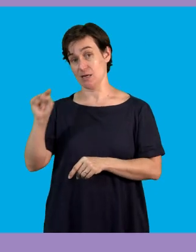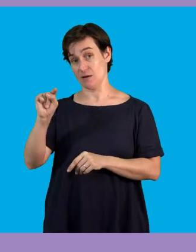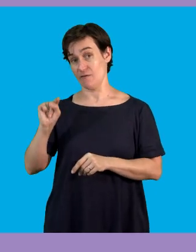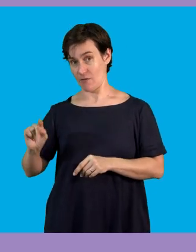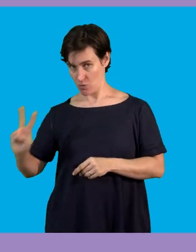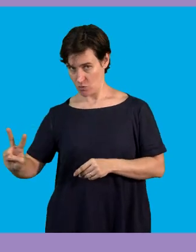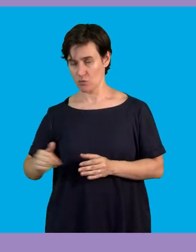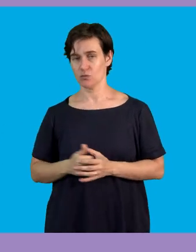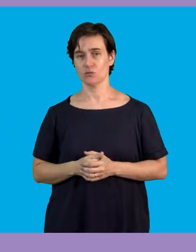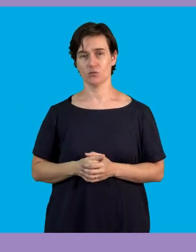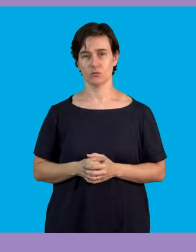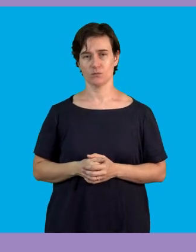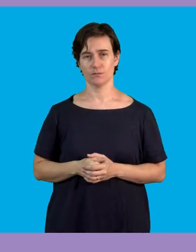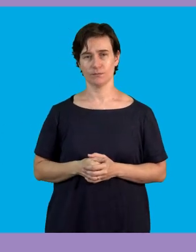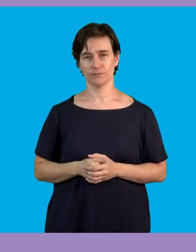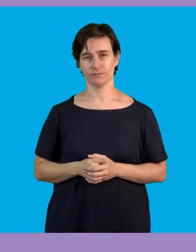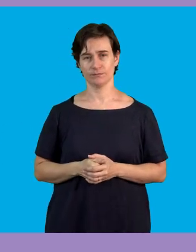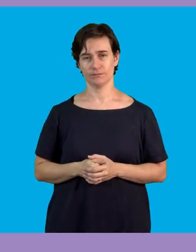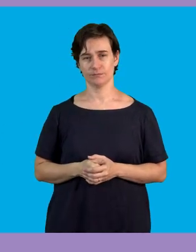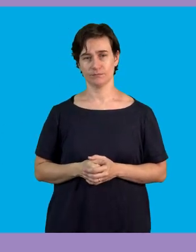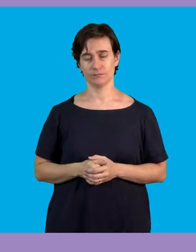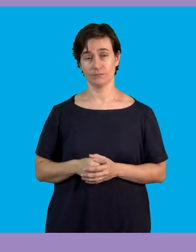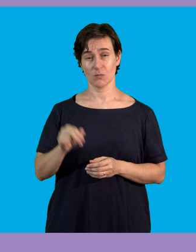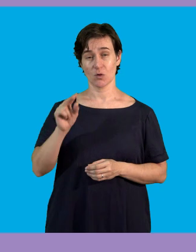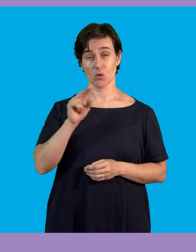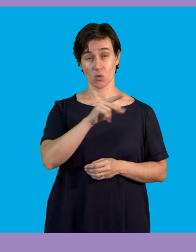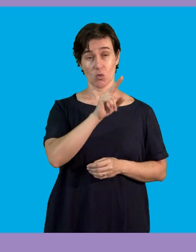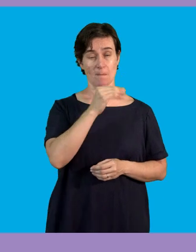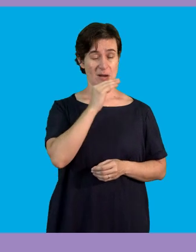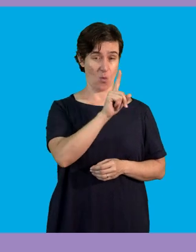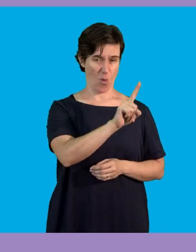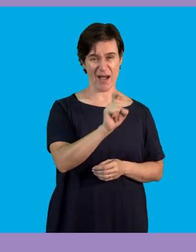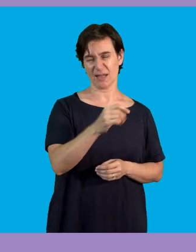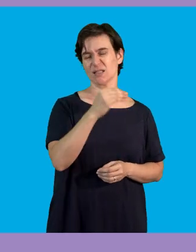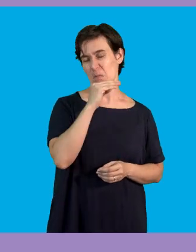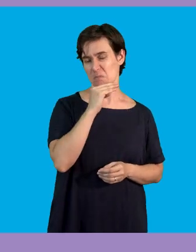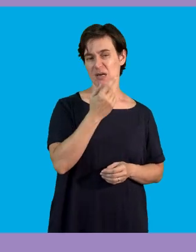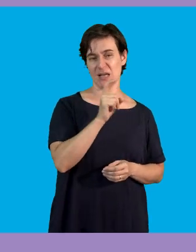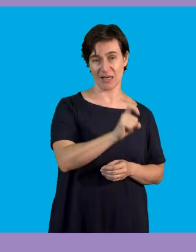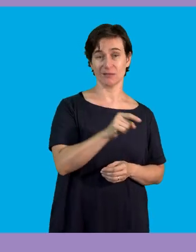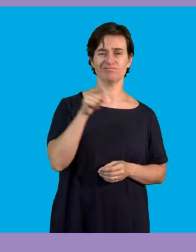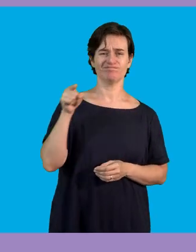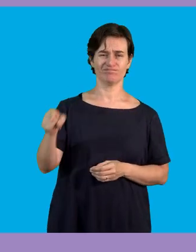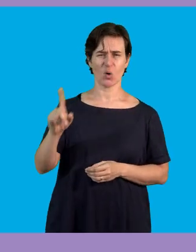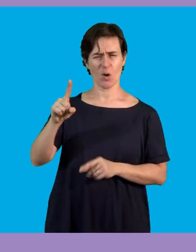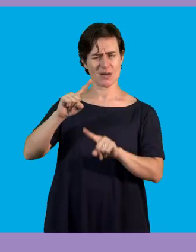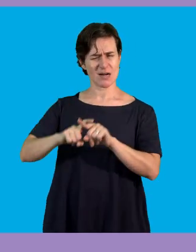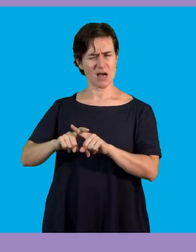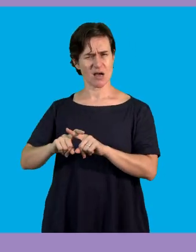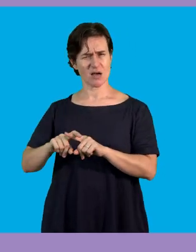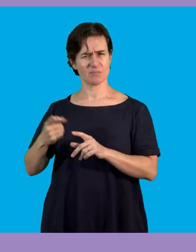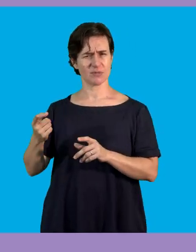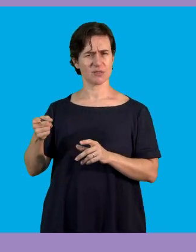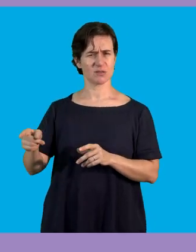2, so on the right we must also divide by 2. 2 divided by 2 gives us 1. 1 multiplied by x is